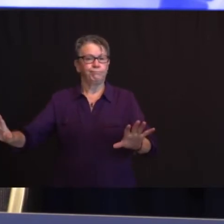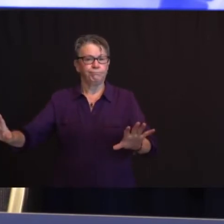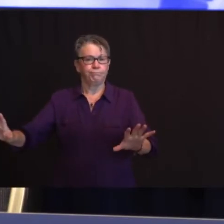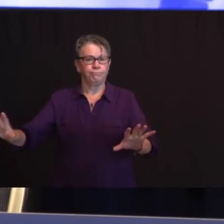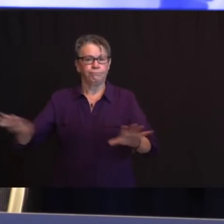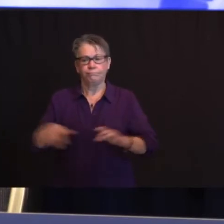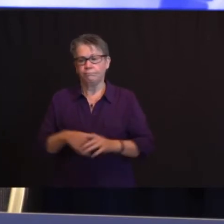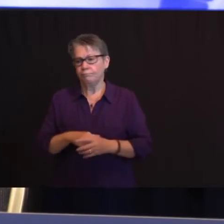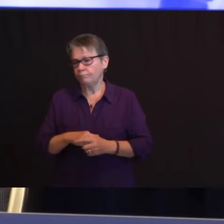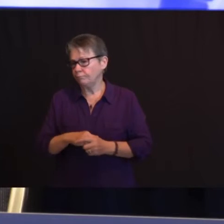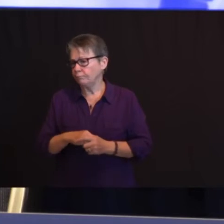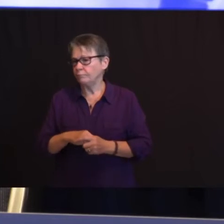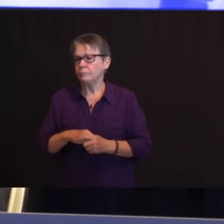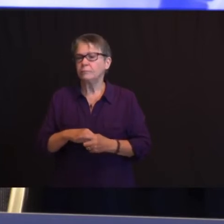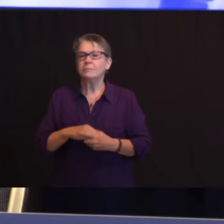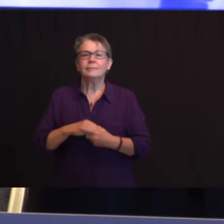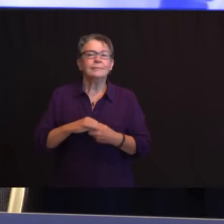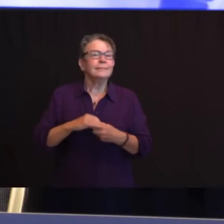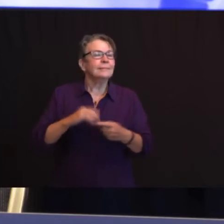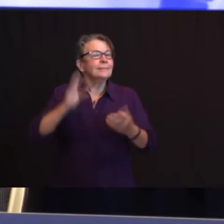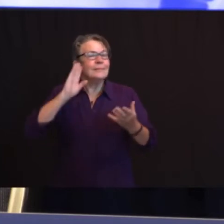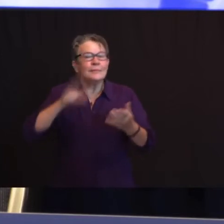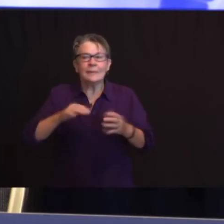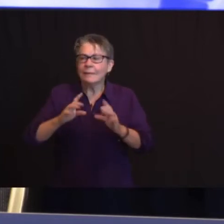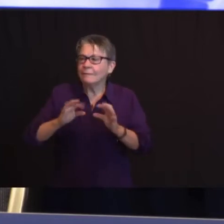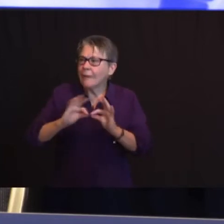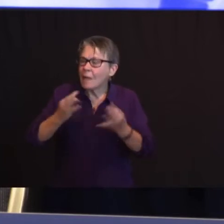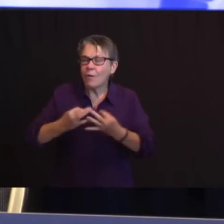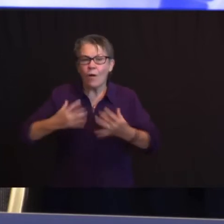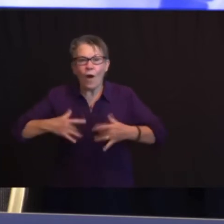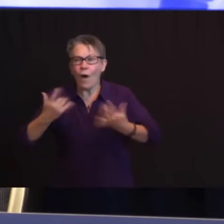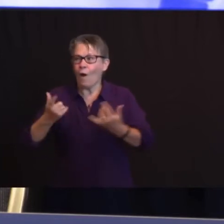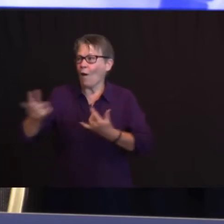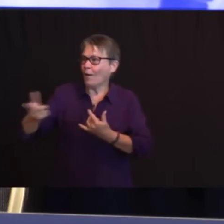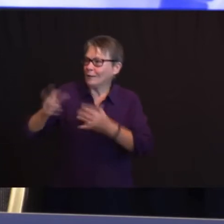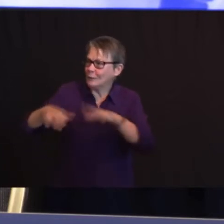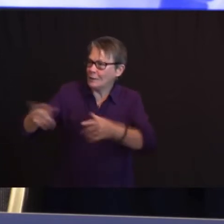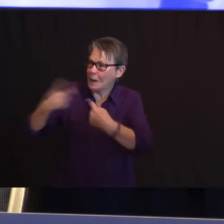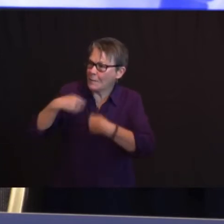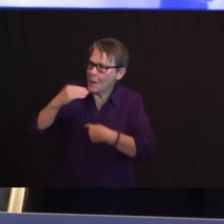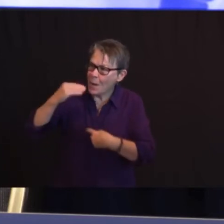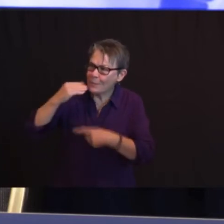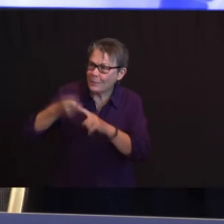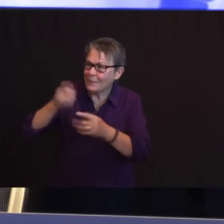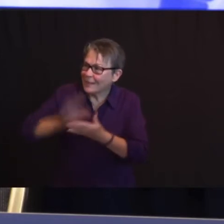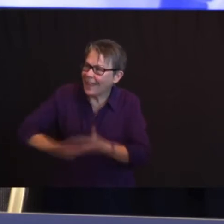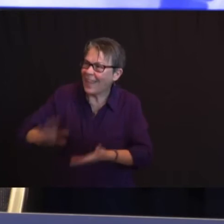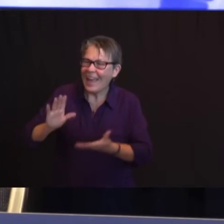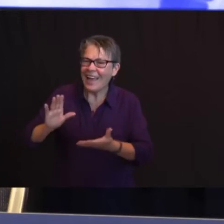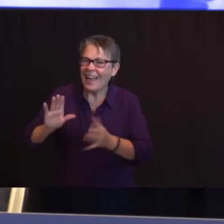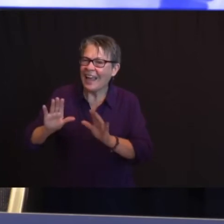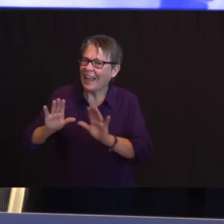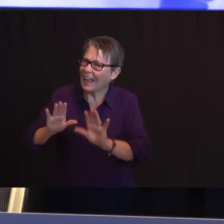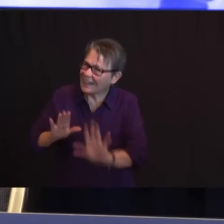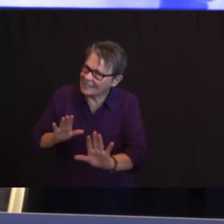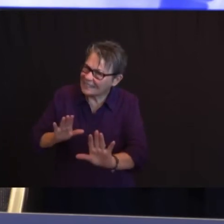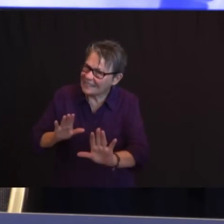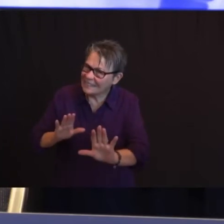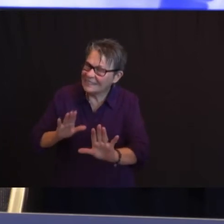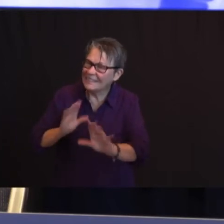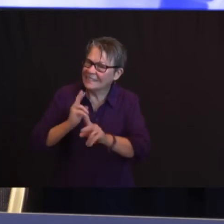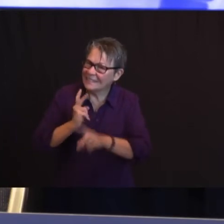families are eager to spend time with students returning from school, and the public health guidance we are sharing is limiting some of